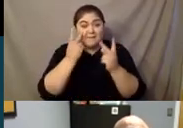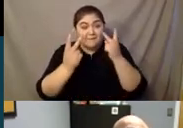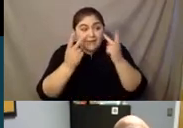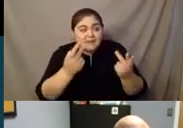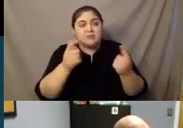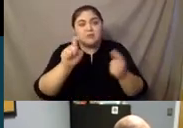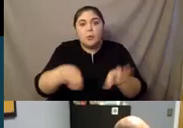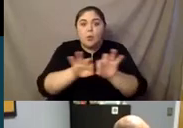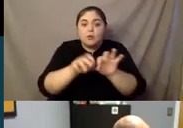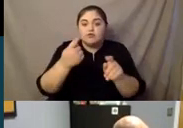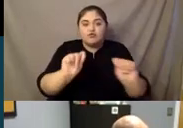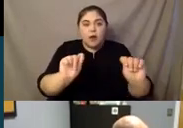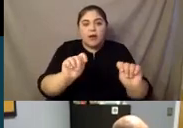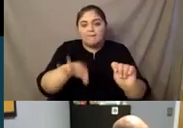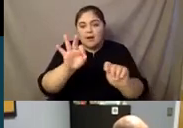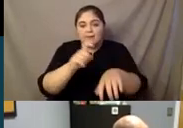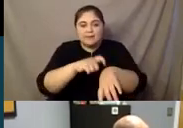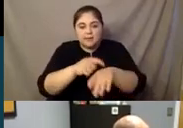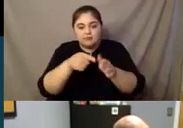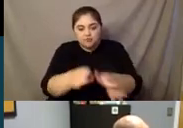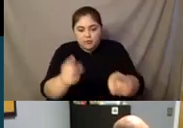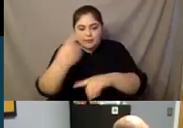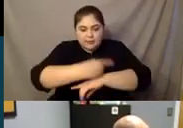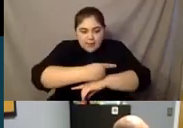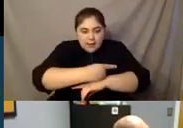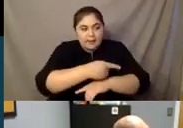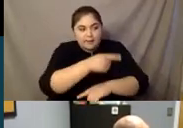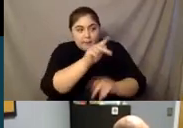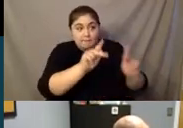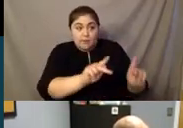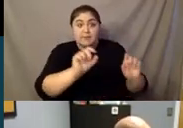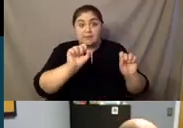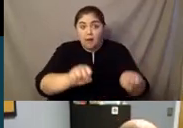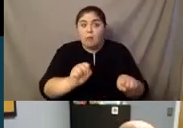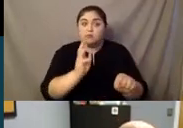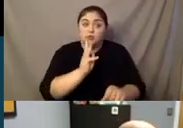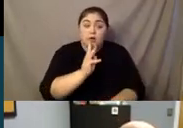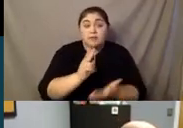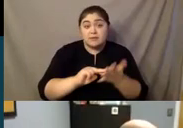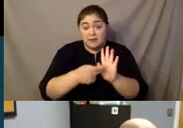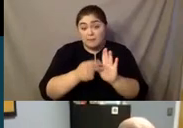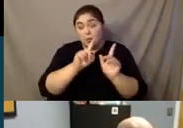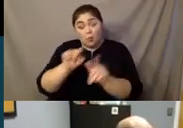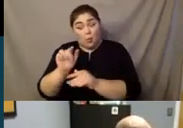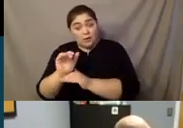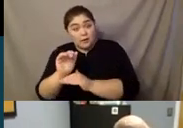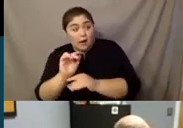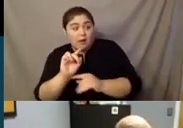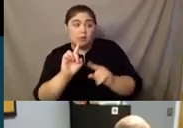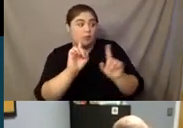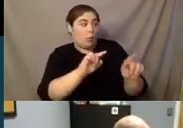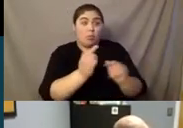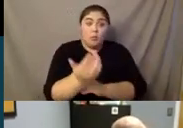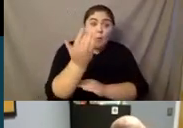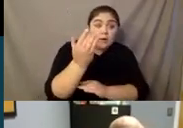day that a person is more likely to be able to talk to you. So, do we go in the evening? Do we go when they first wake up? Do we go